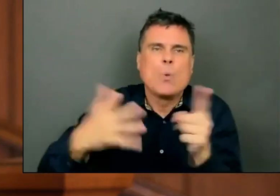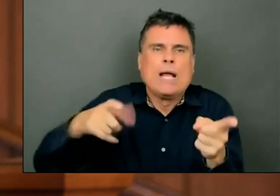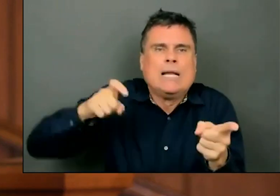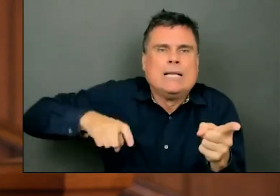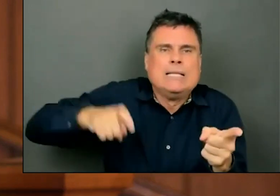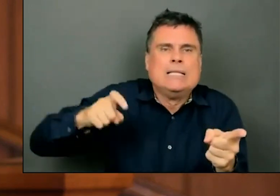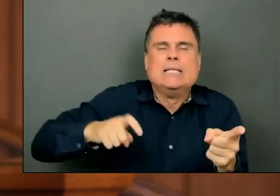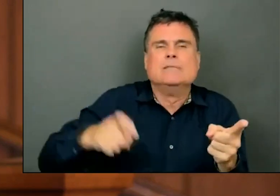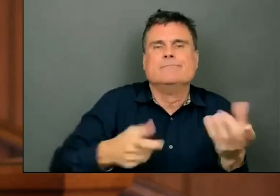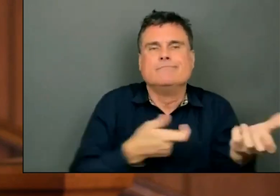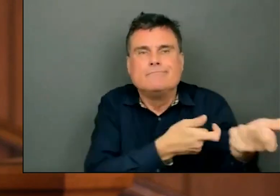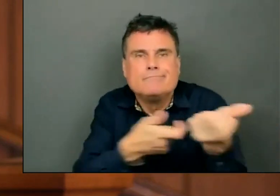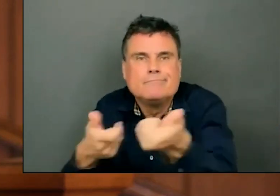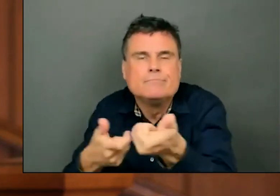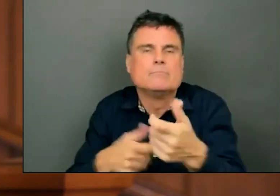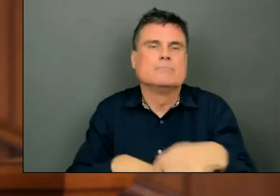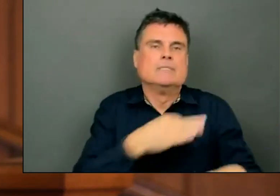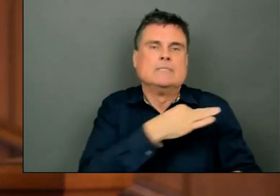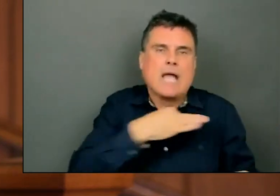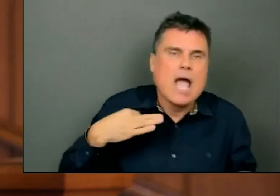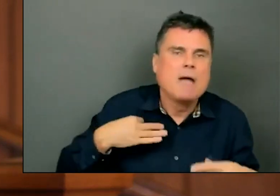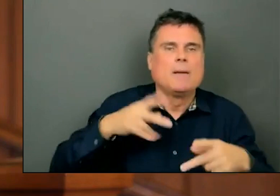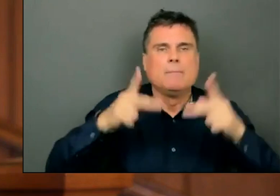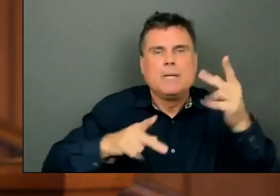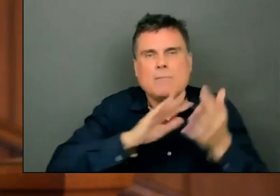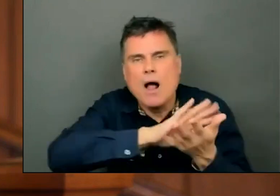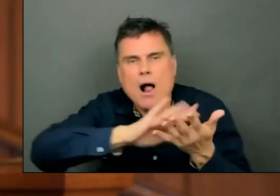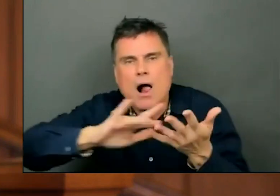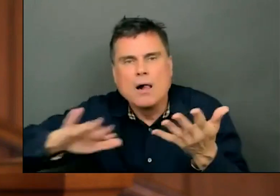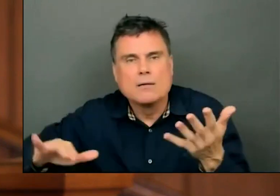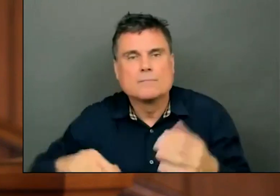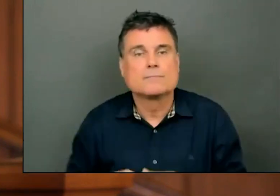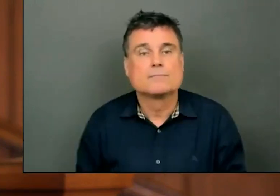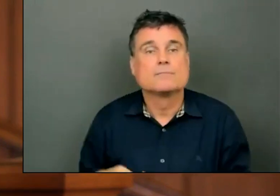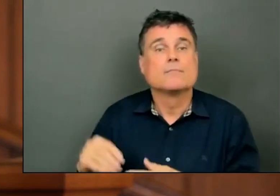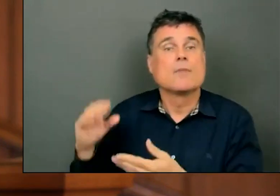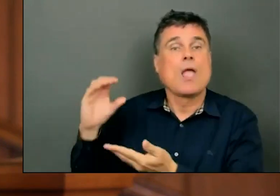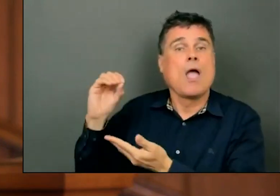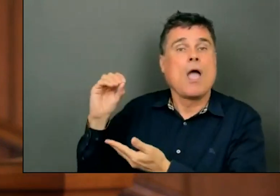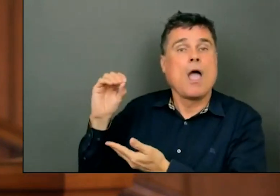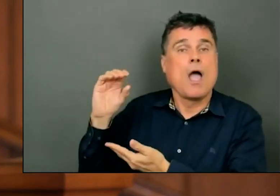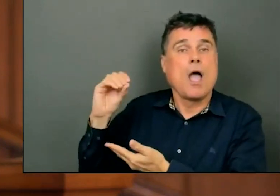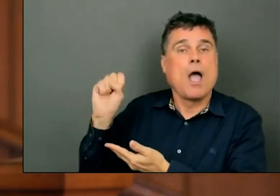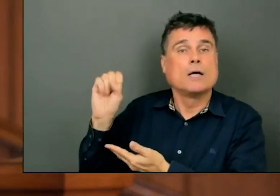that on. And I know Minister Cullen will be right at her side working with communities to make sure that this is a seamless